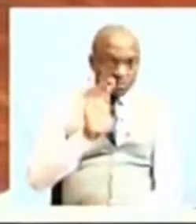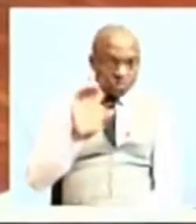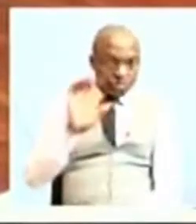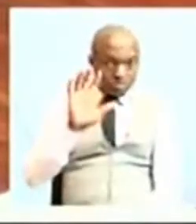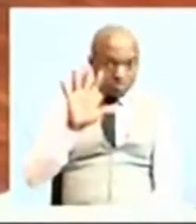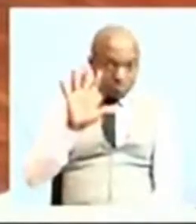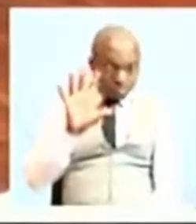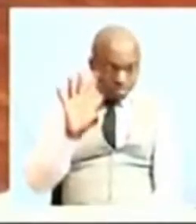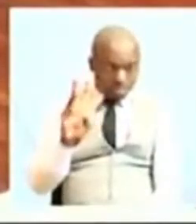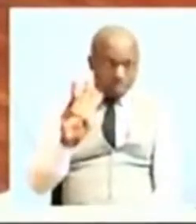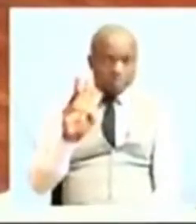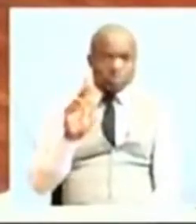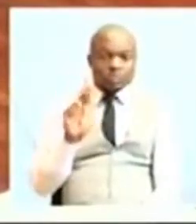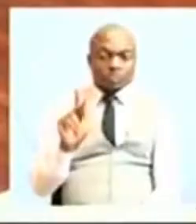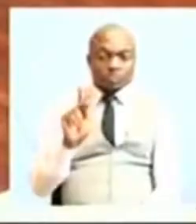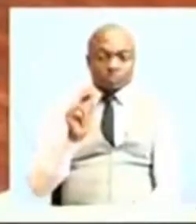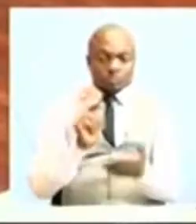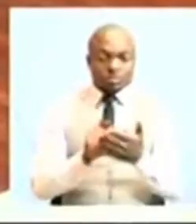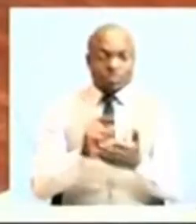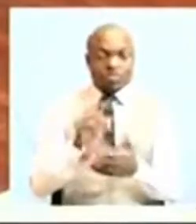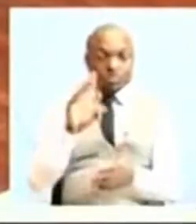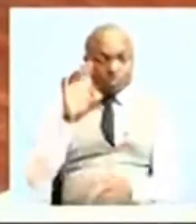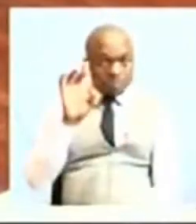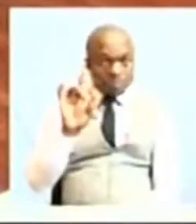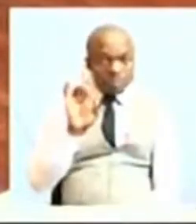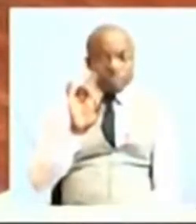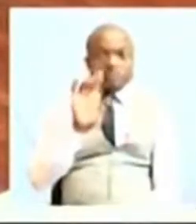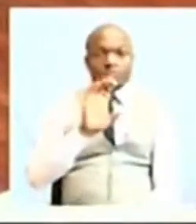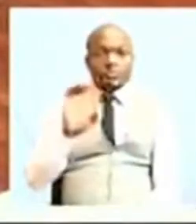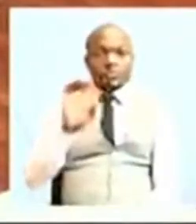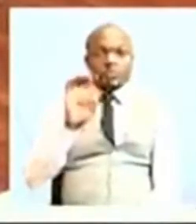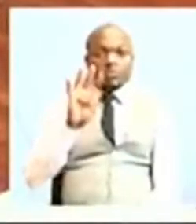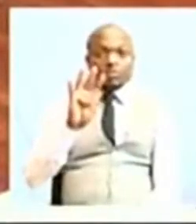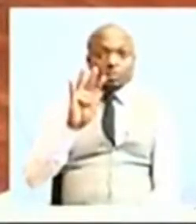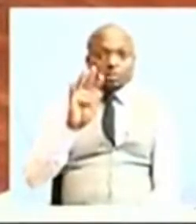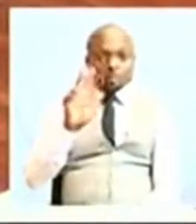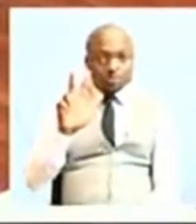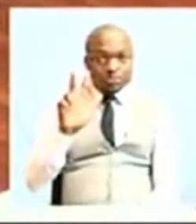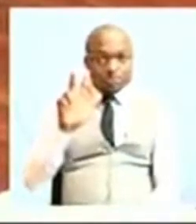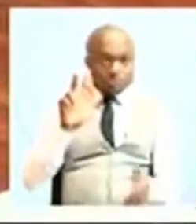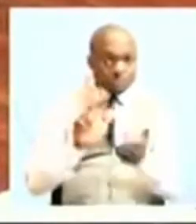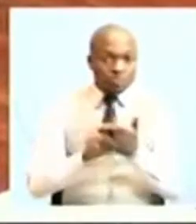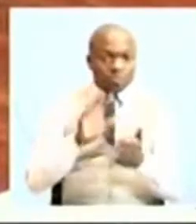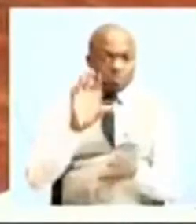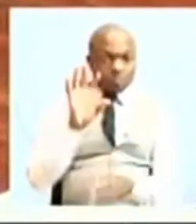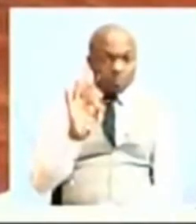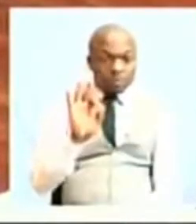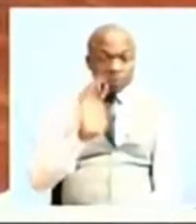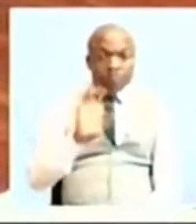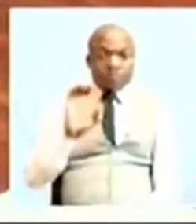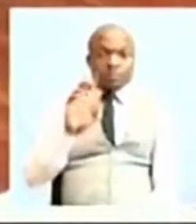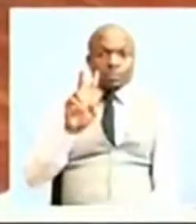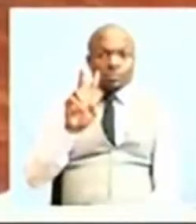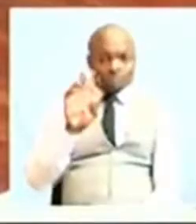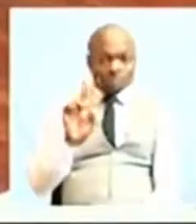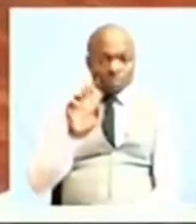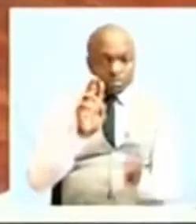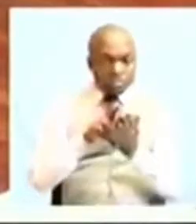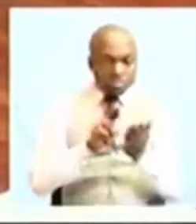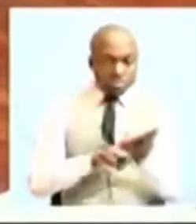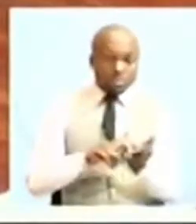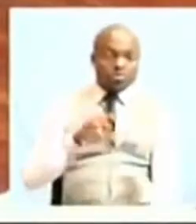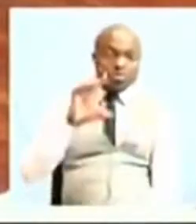726,856 kwacha. This was because only 843 of the total approved learners out of 928 reported,